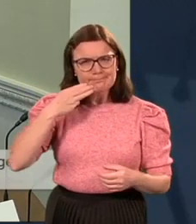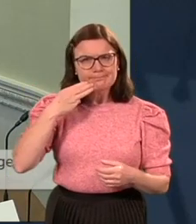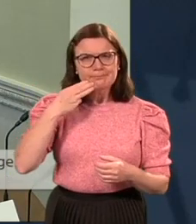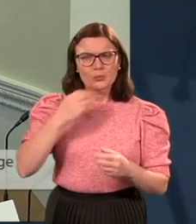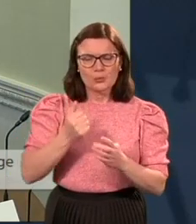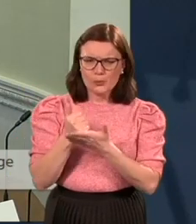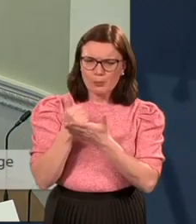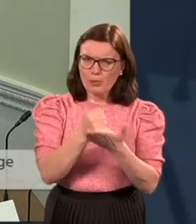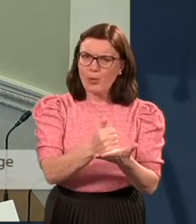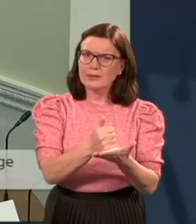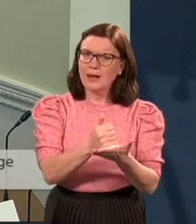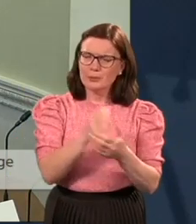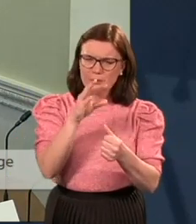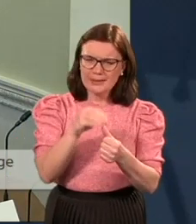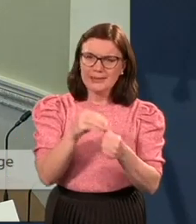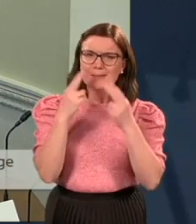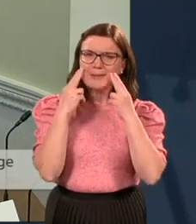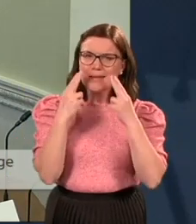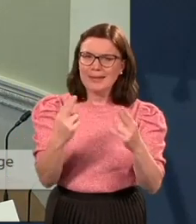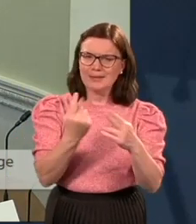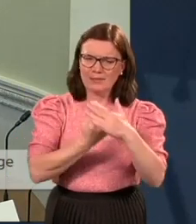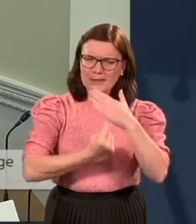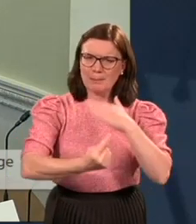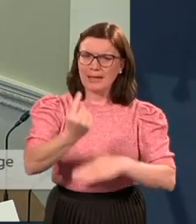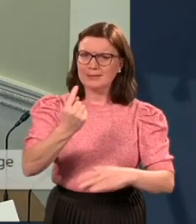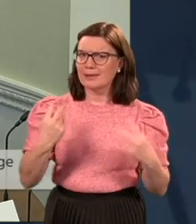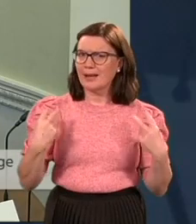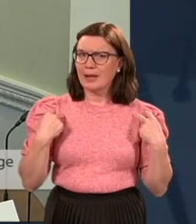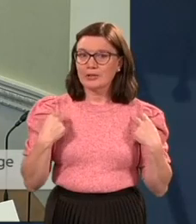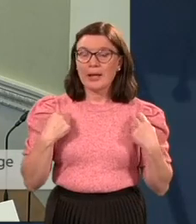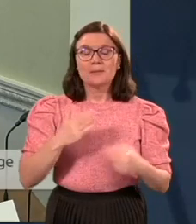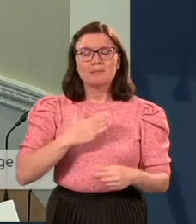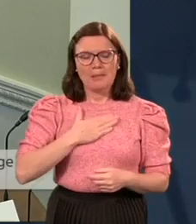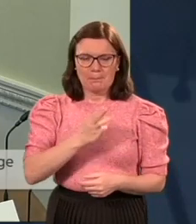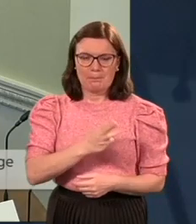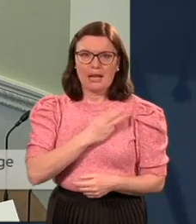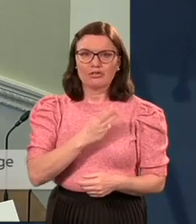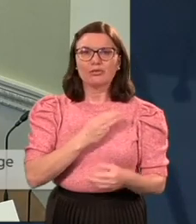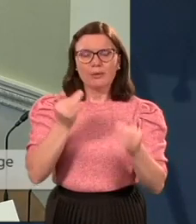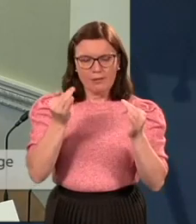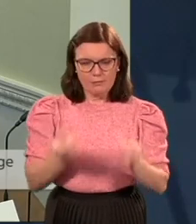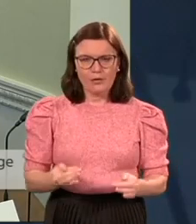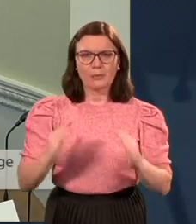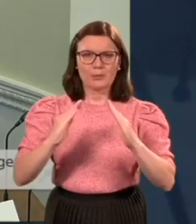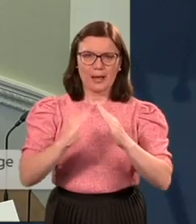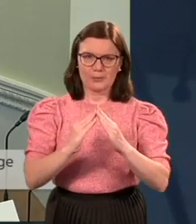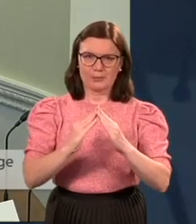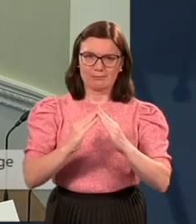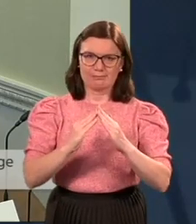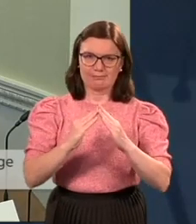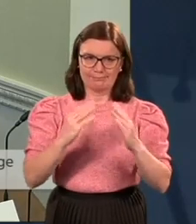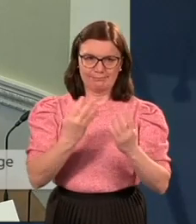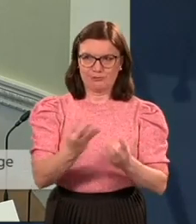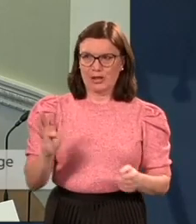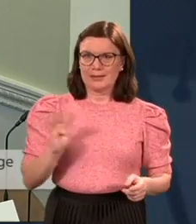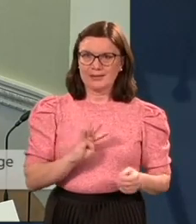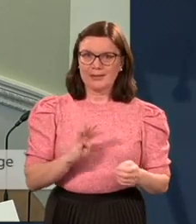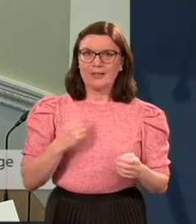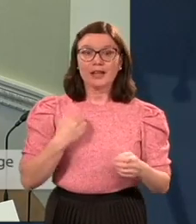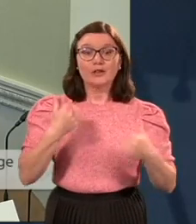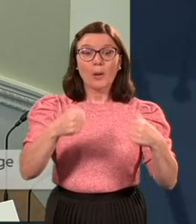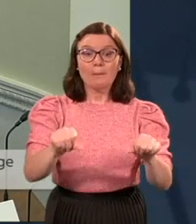unique, native and independent language. And it is my pleasure to confirm to the House today that a commencement